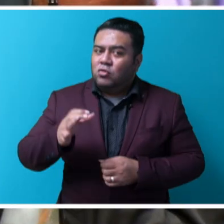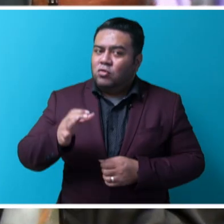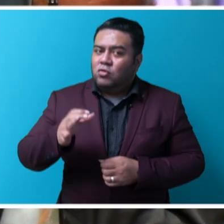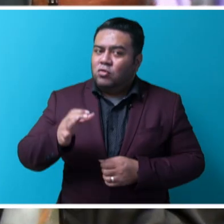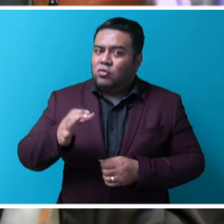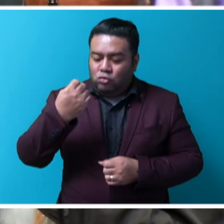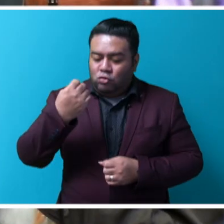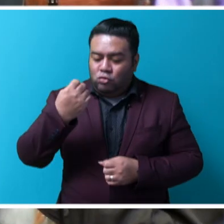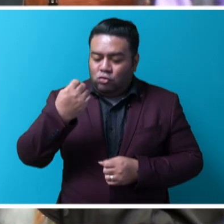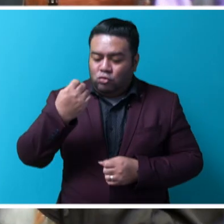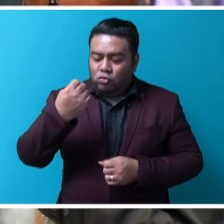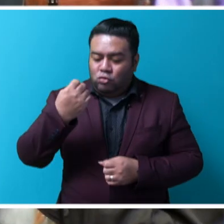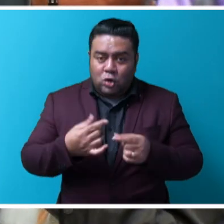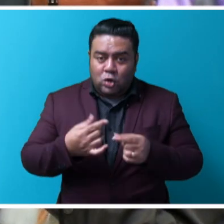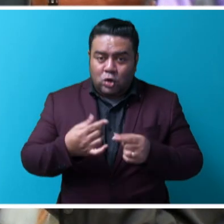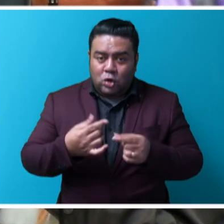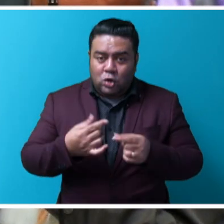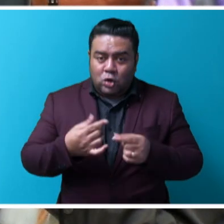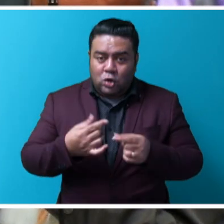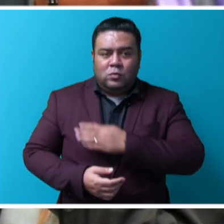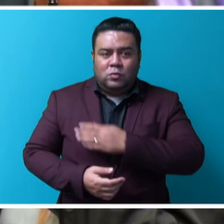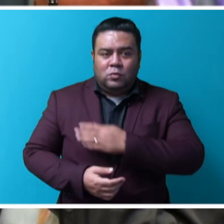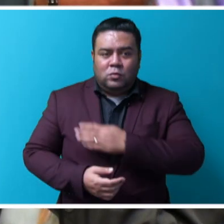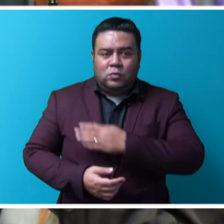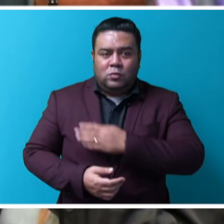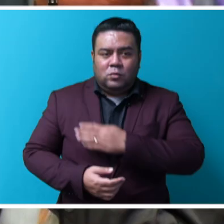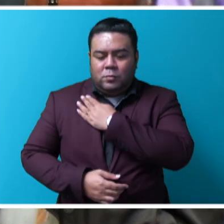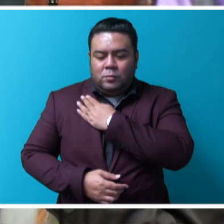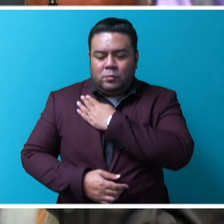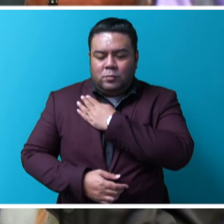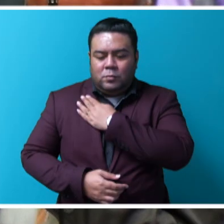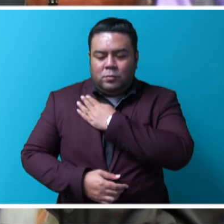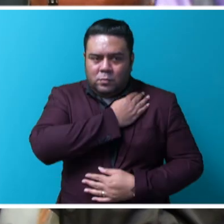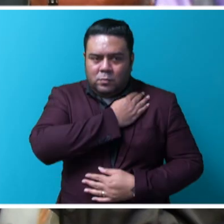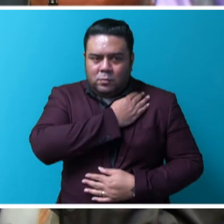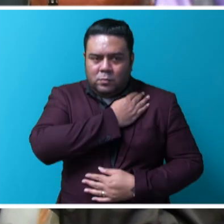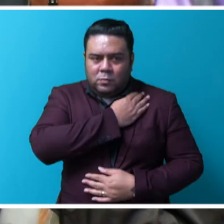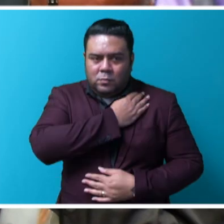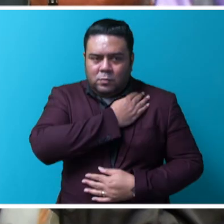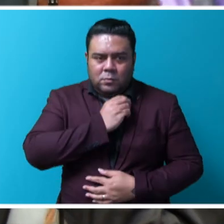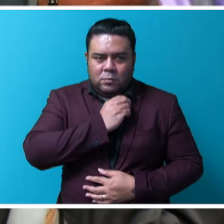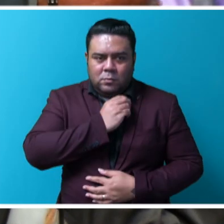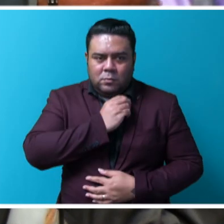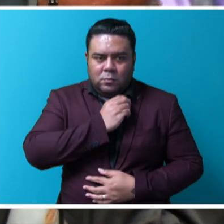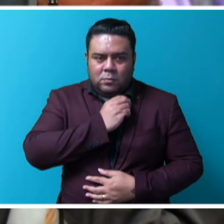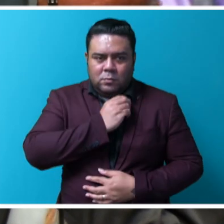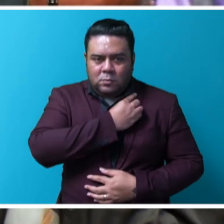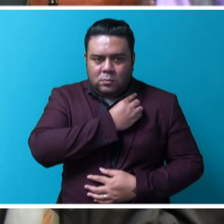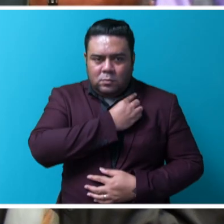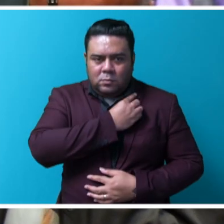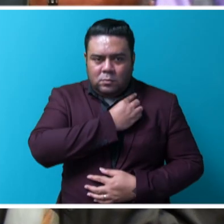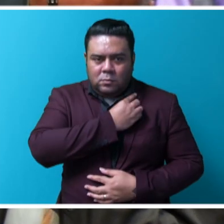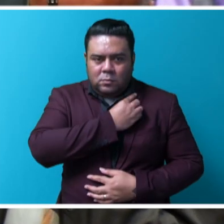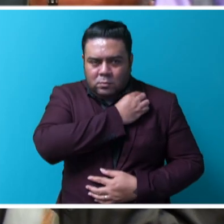climate change-related international treaties. Key increments under this activity include 80,000 for personnel emoluments to